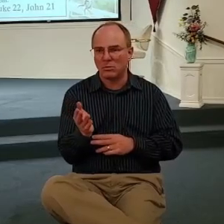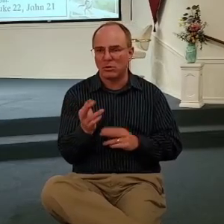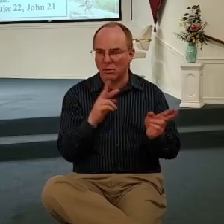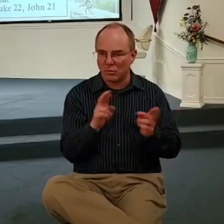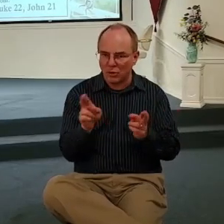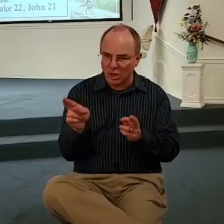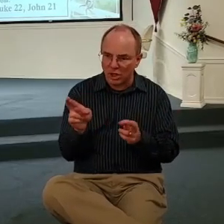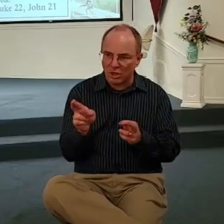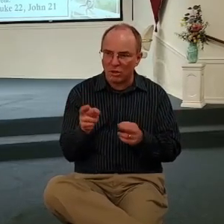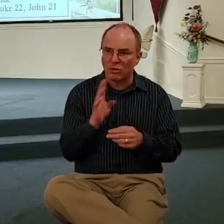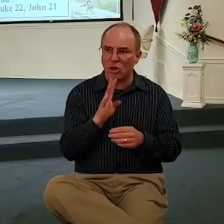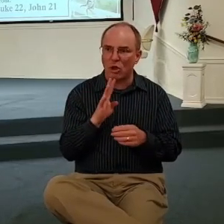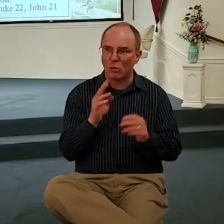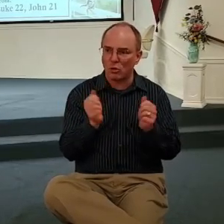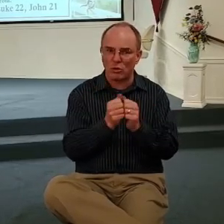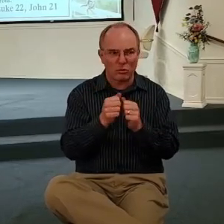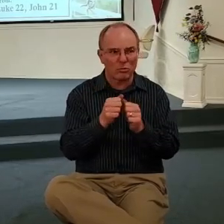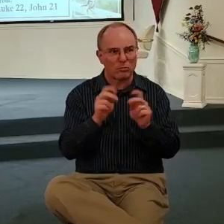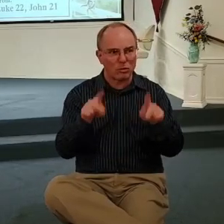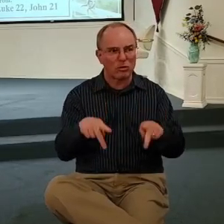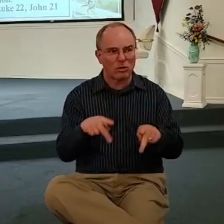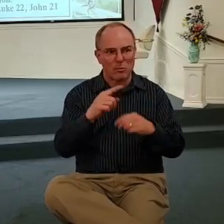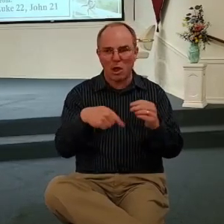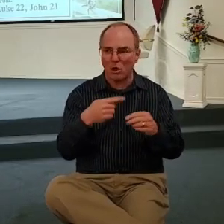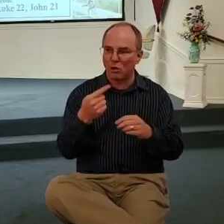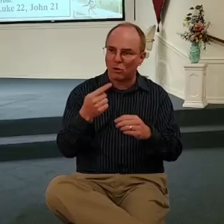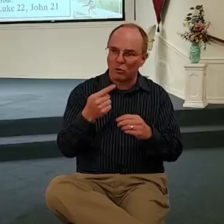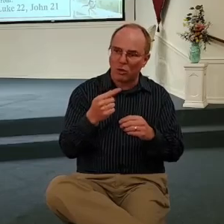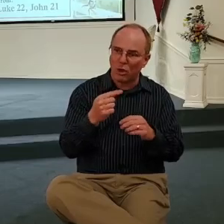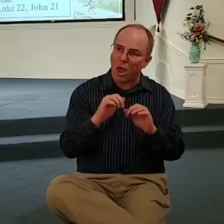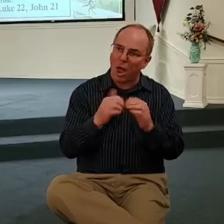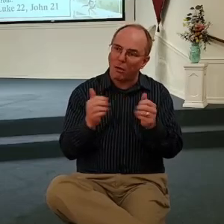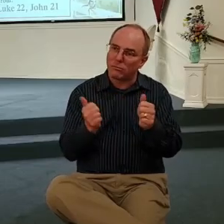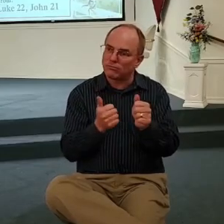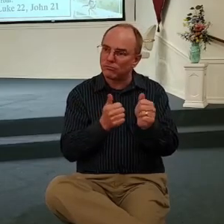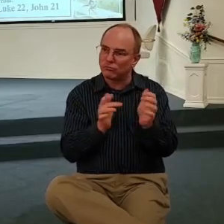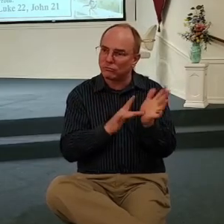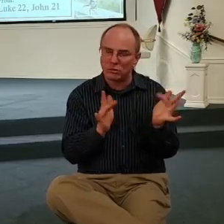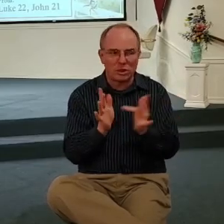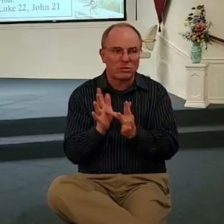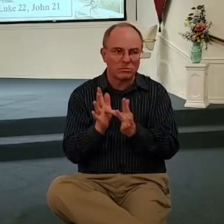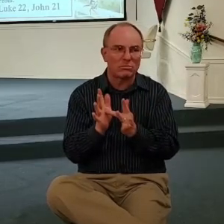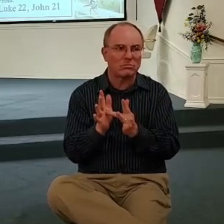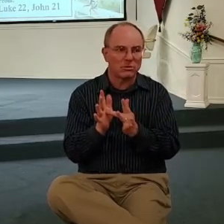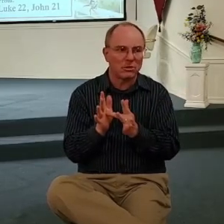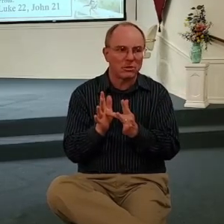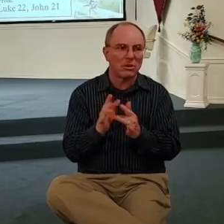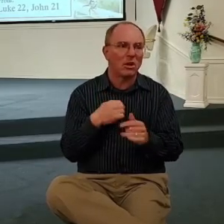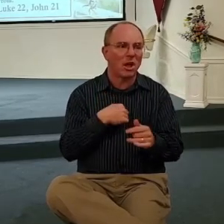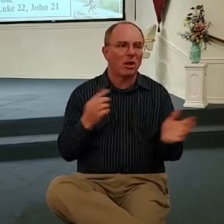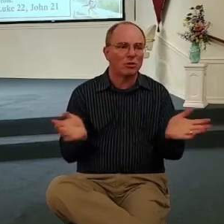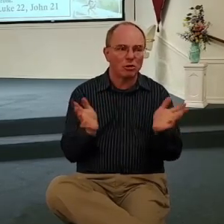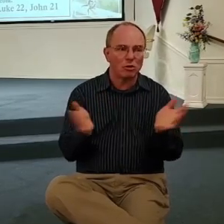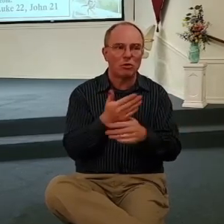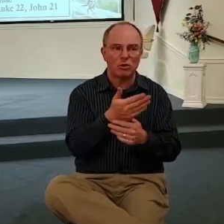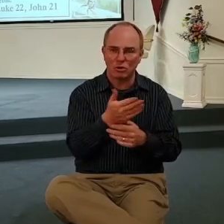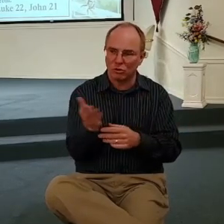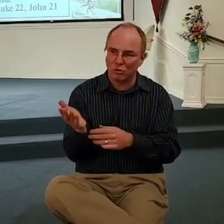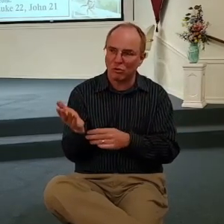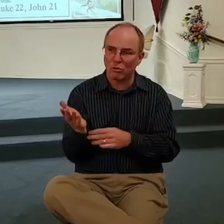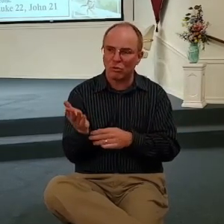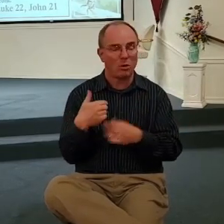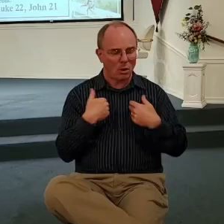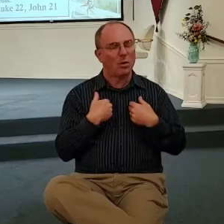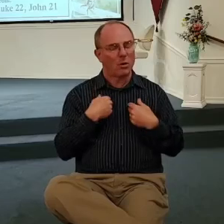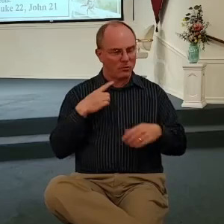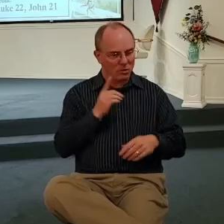ready to talk to somebody about what that walk looks like, I would encourage you. Sure, we have deacons